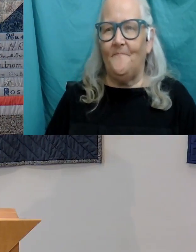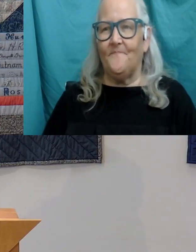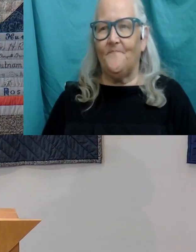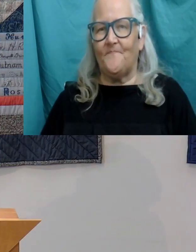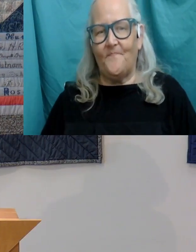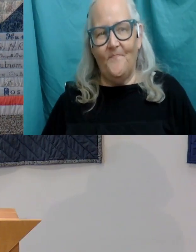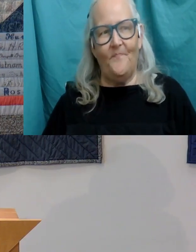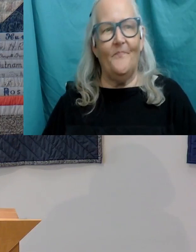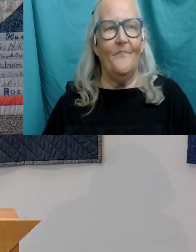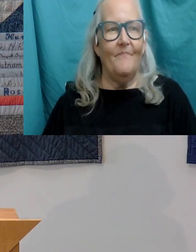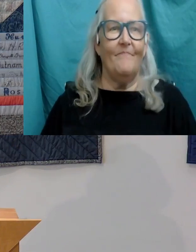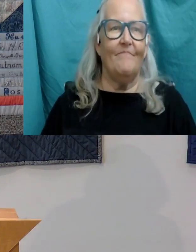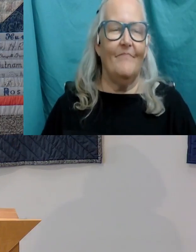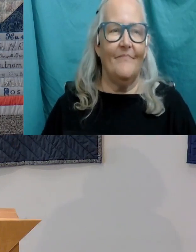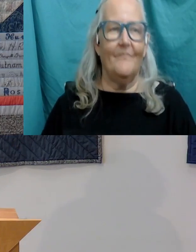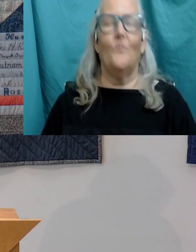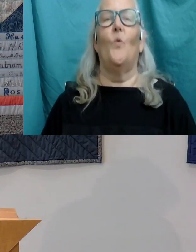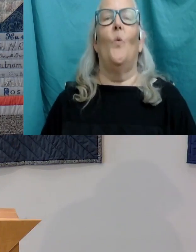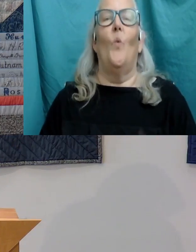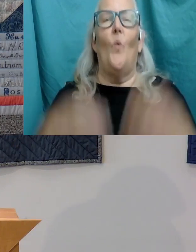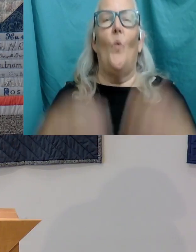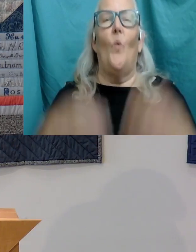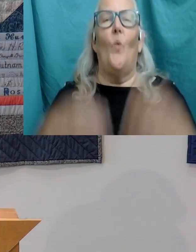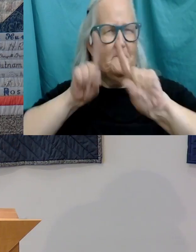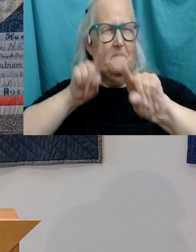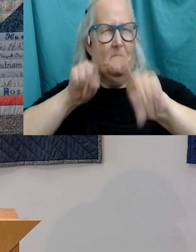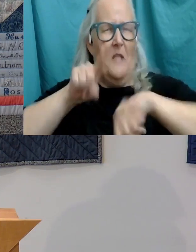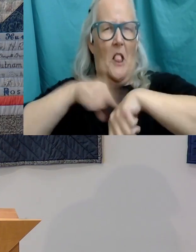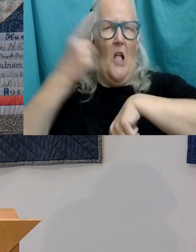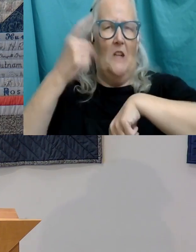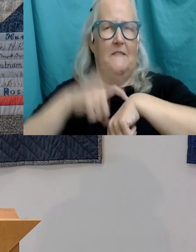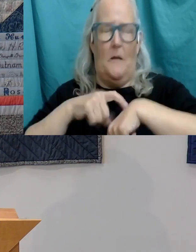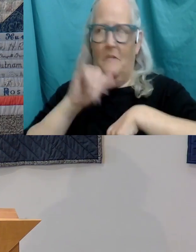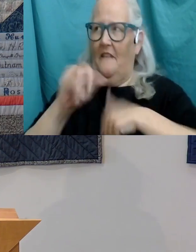Wow, I've been coming here a long time, and this is the first time we've had pirates.